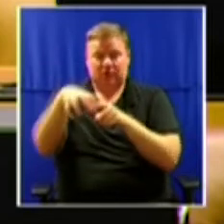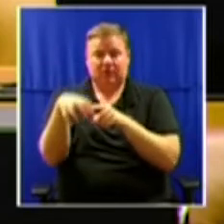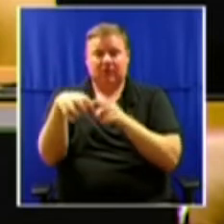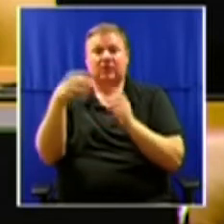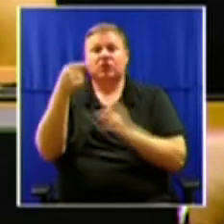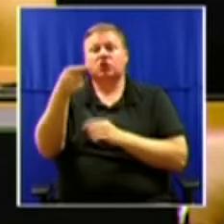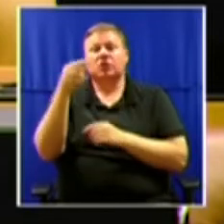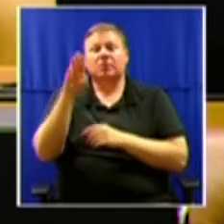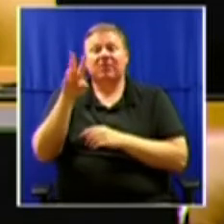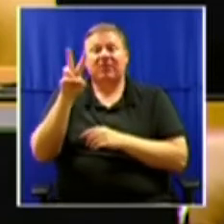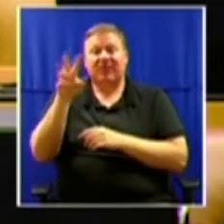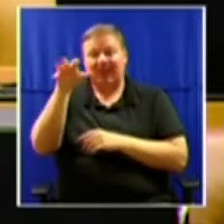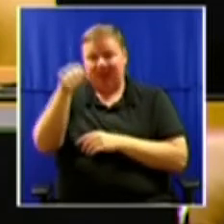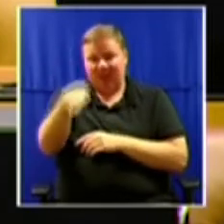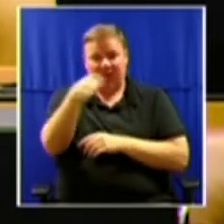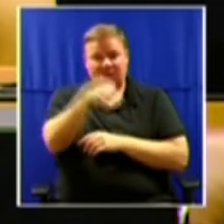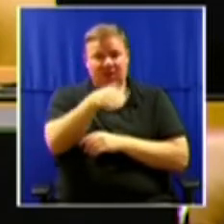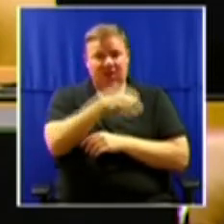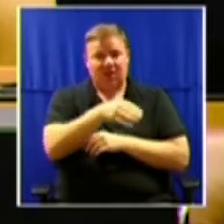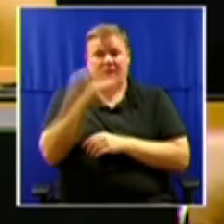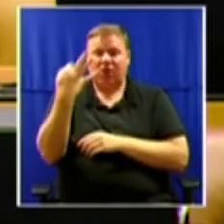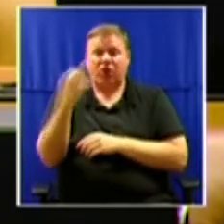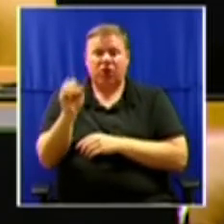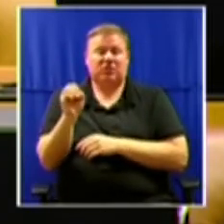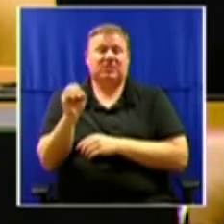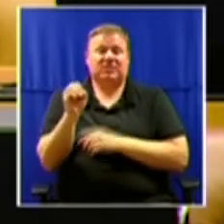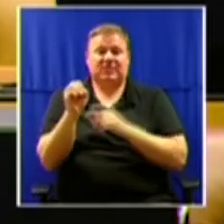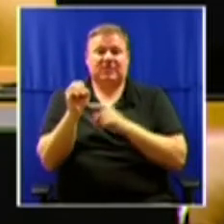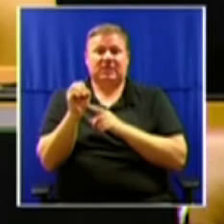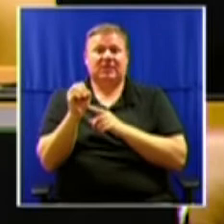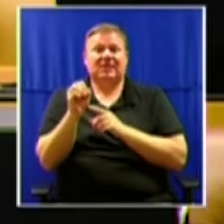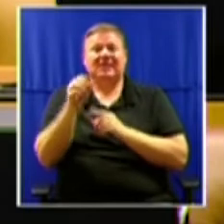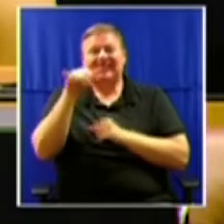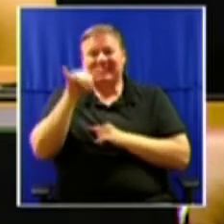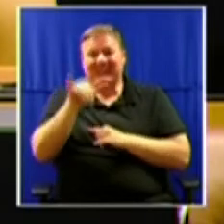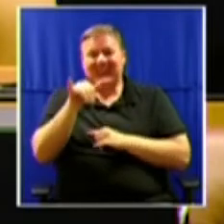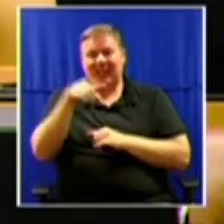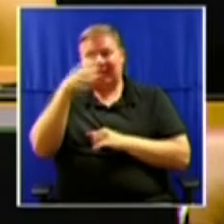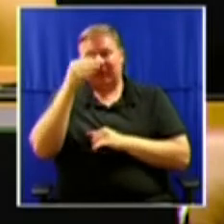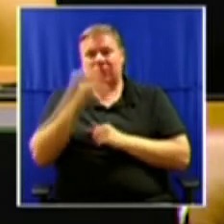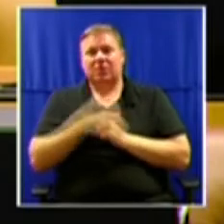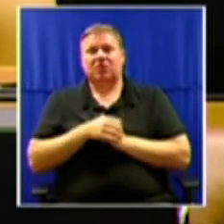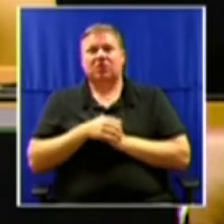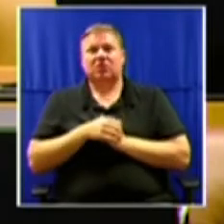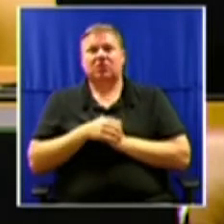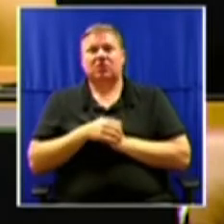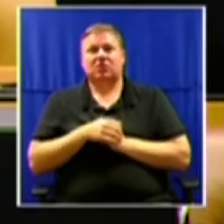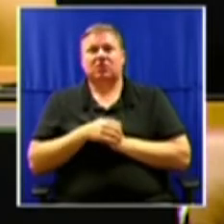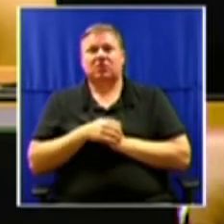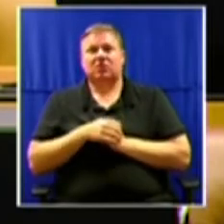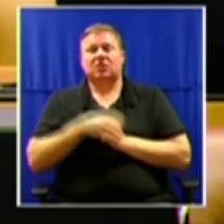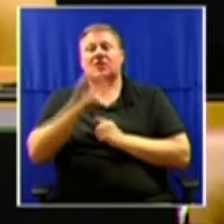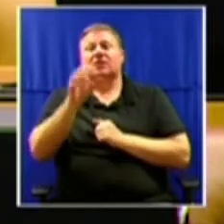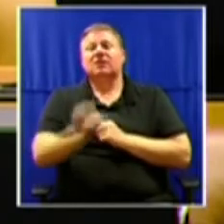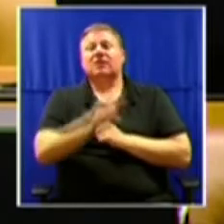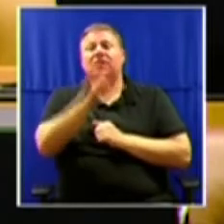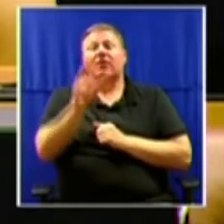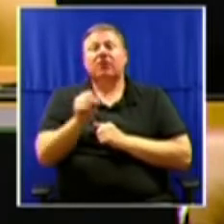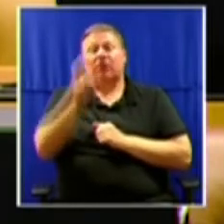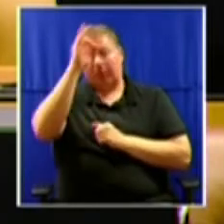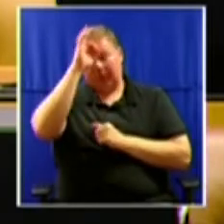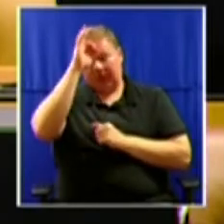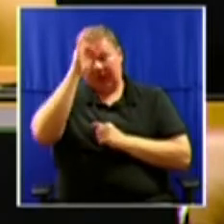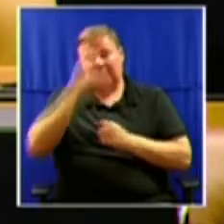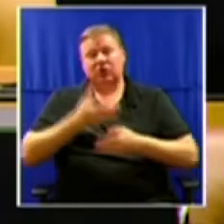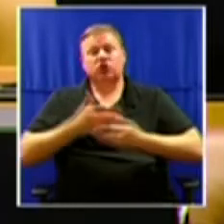gender-based violence and rape. That kind of information, by the way, the South African Police Service